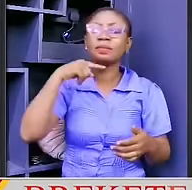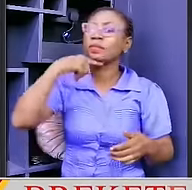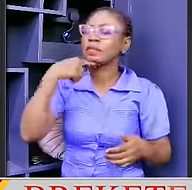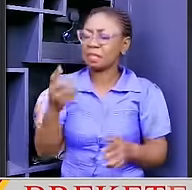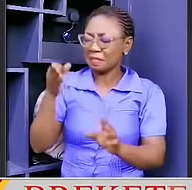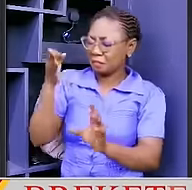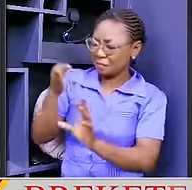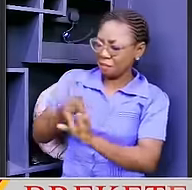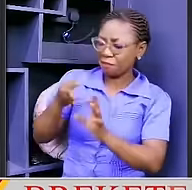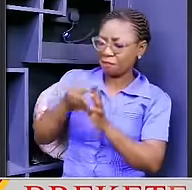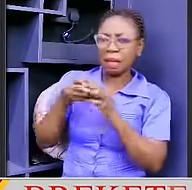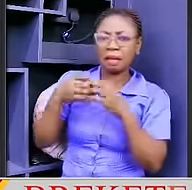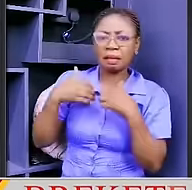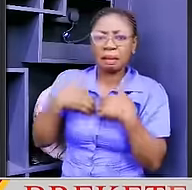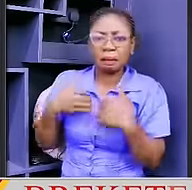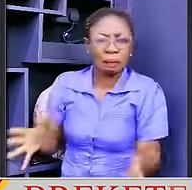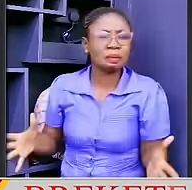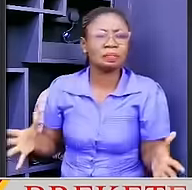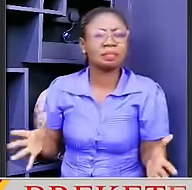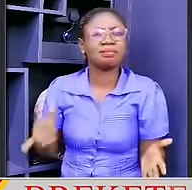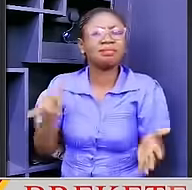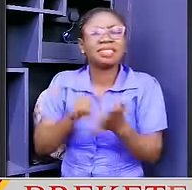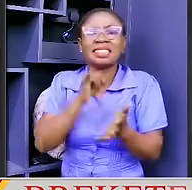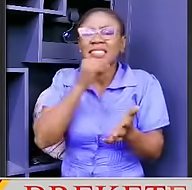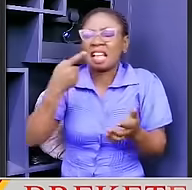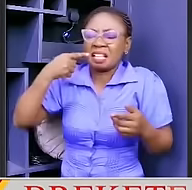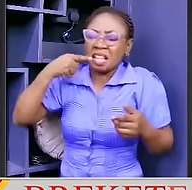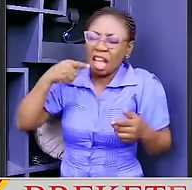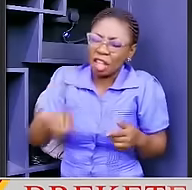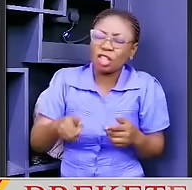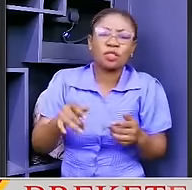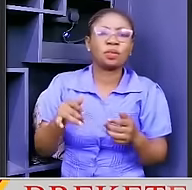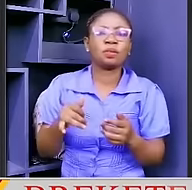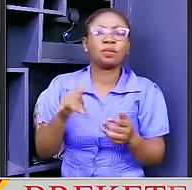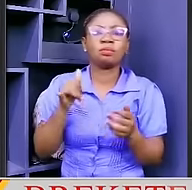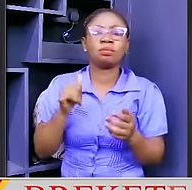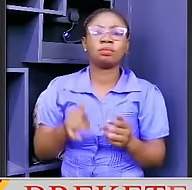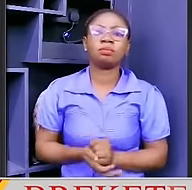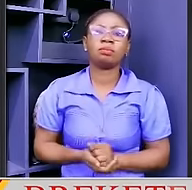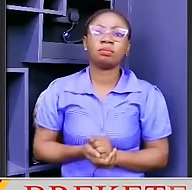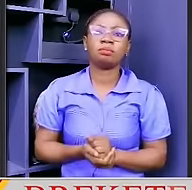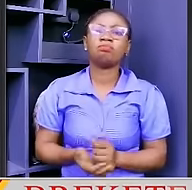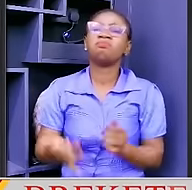an insult. That is the highest dishonor.